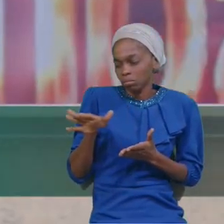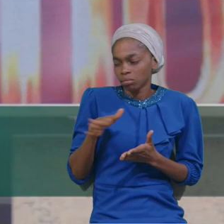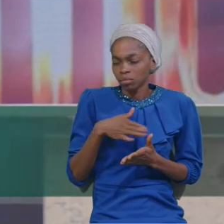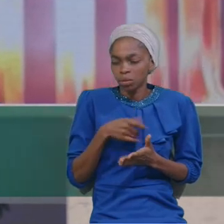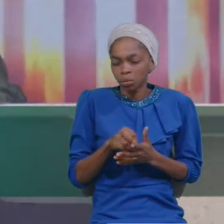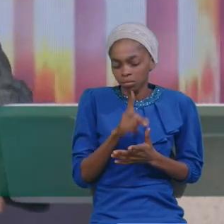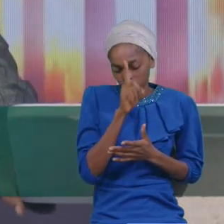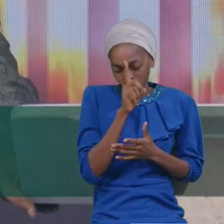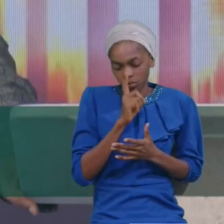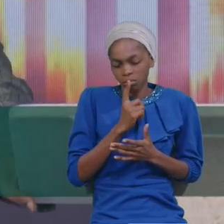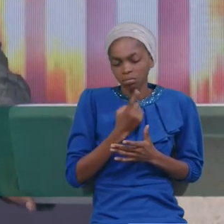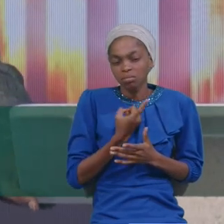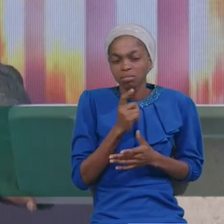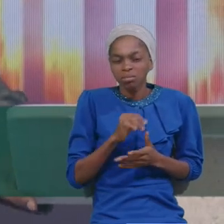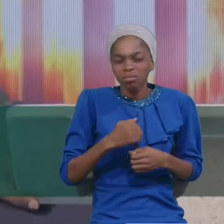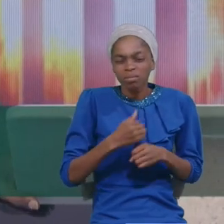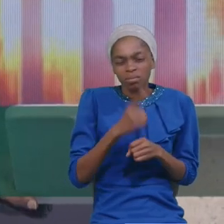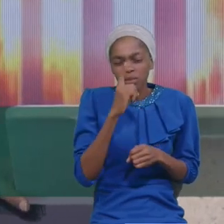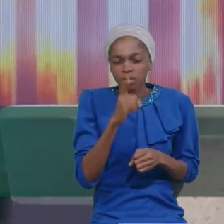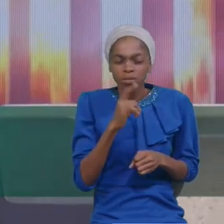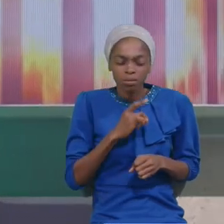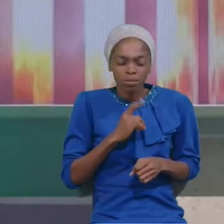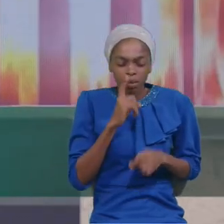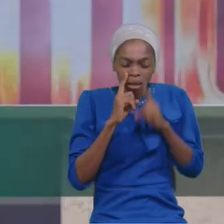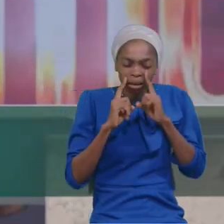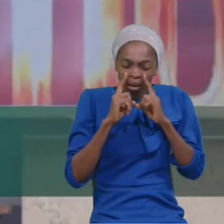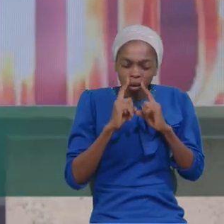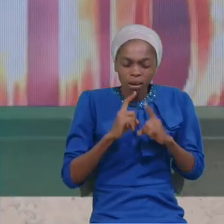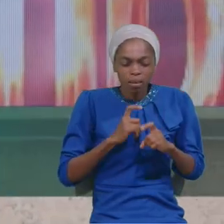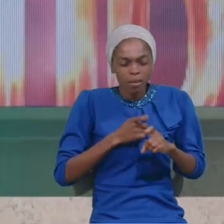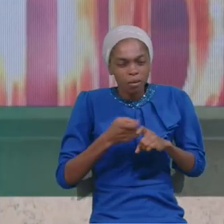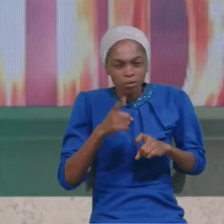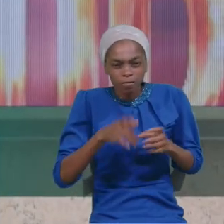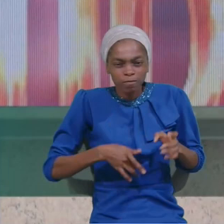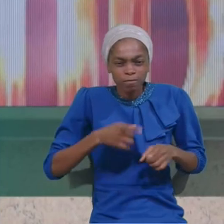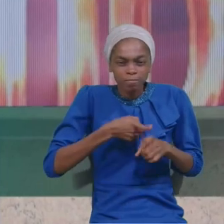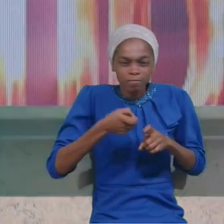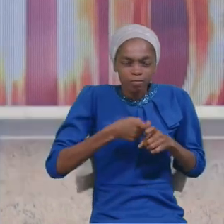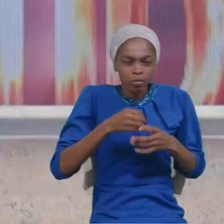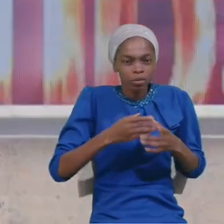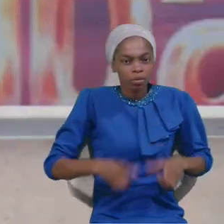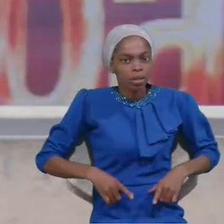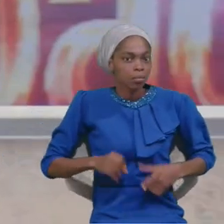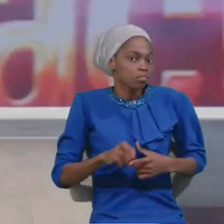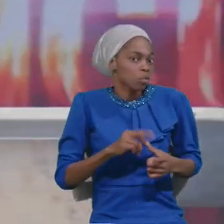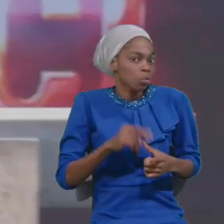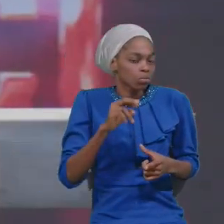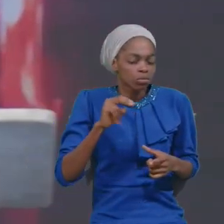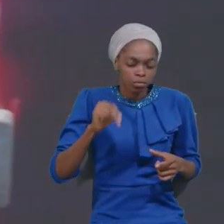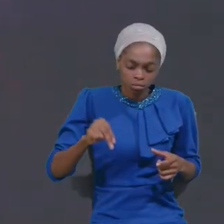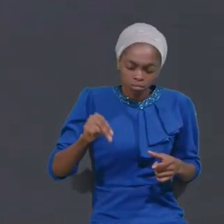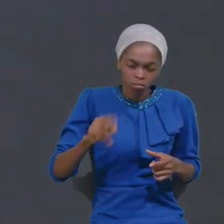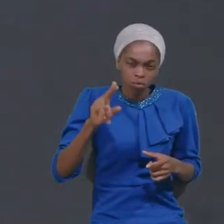life makes you hurt. And you say, I don't have everything I need. And in privacy, you